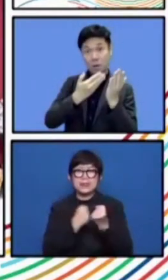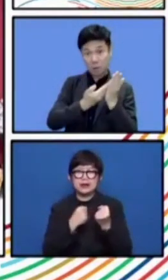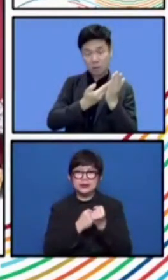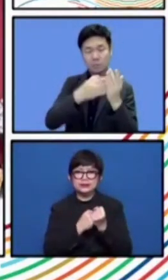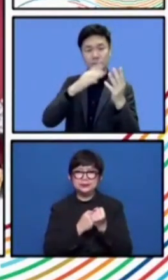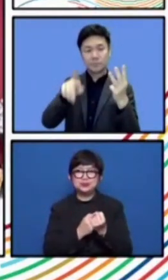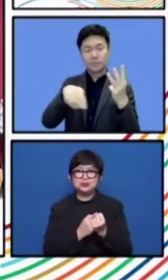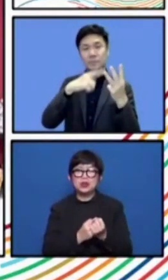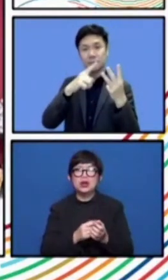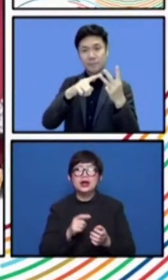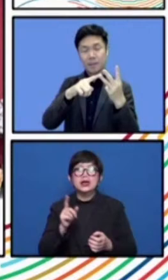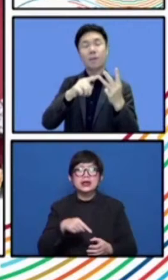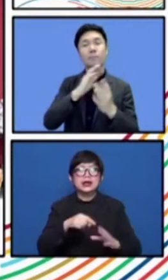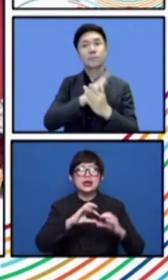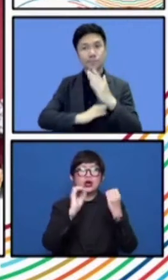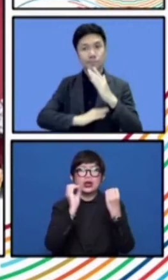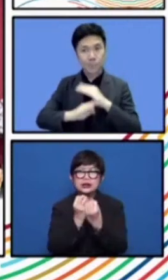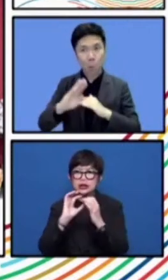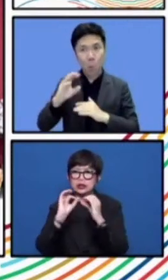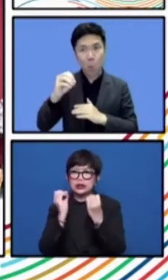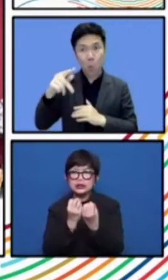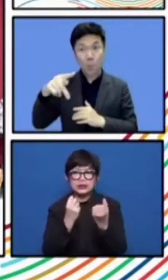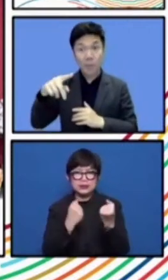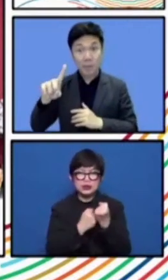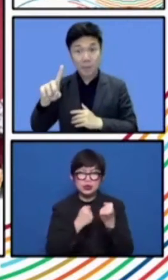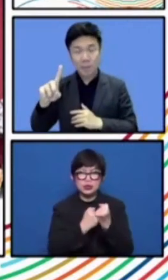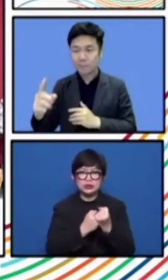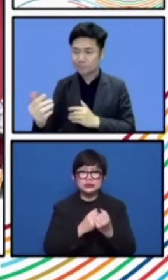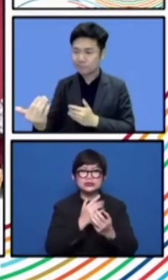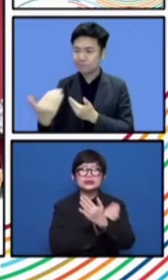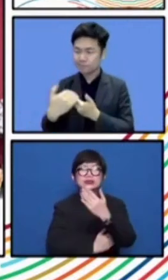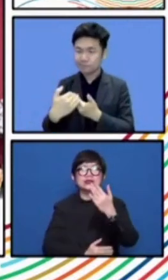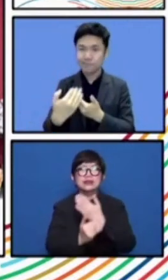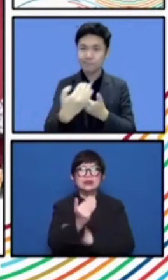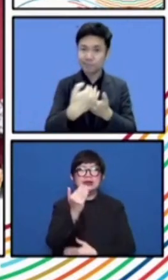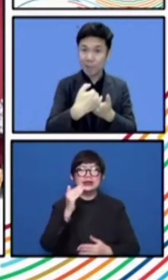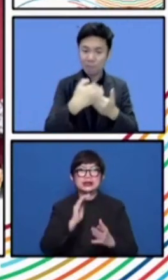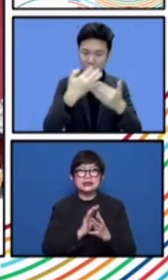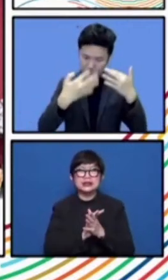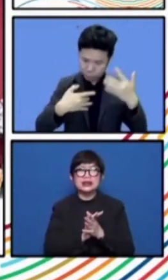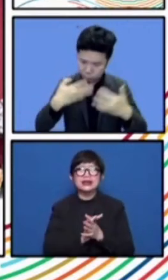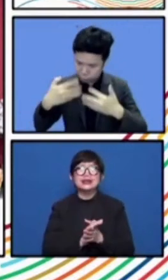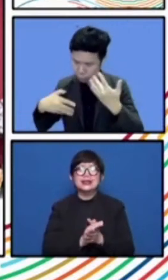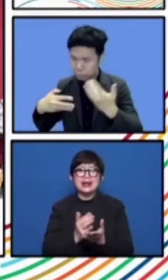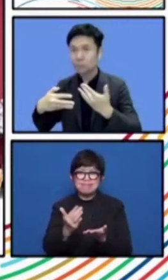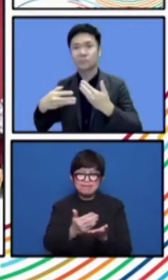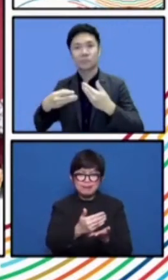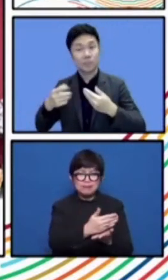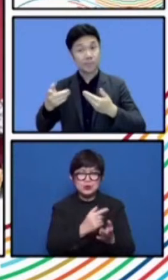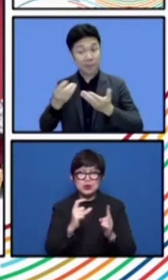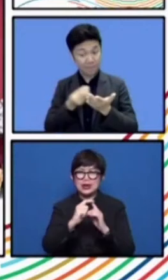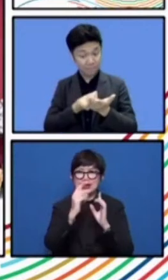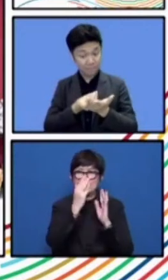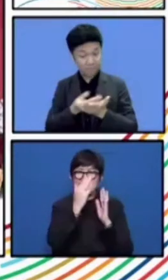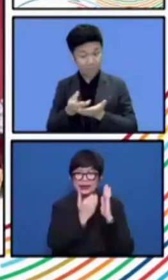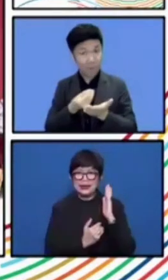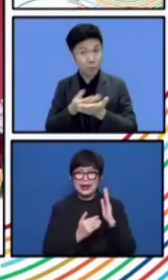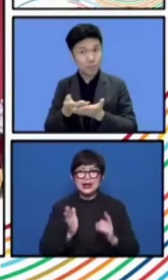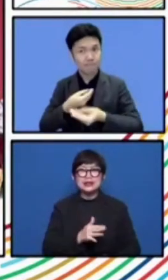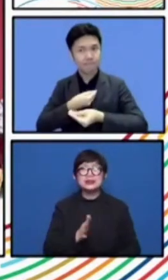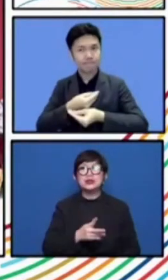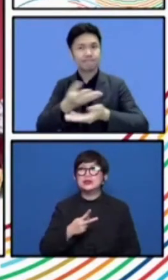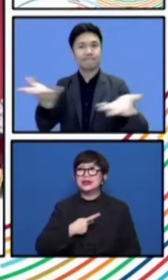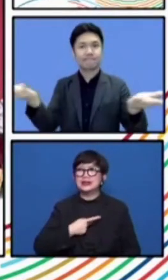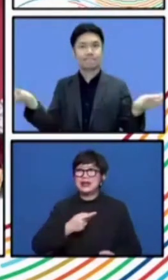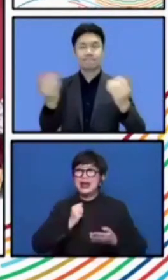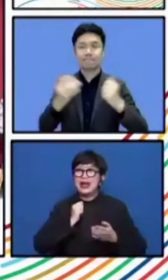representative organizations in data collection analysis and dissemination before we begin with the Roundtable discussion let